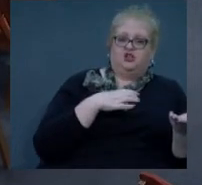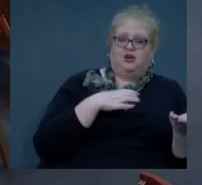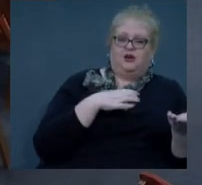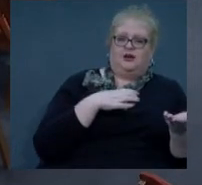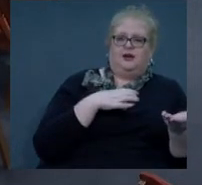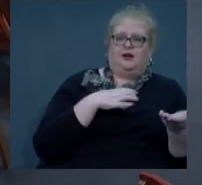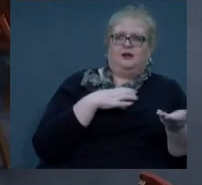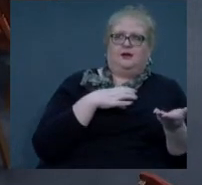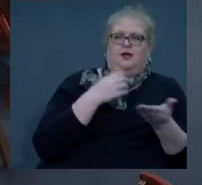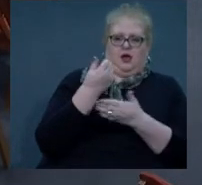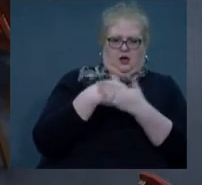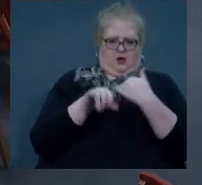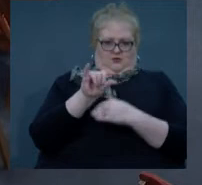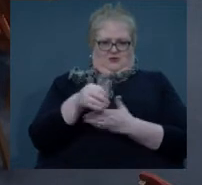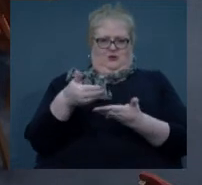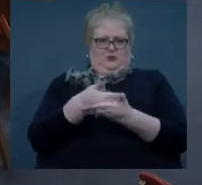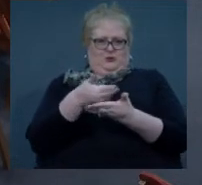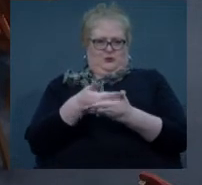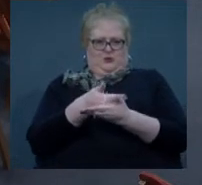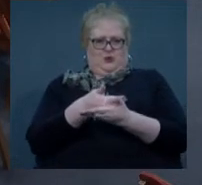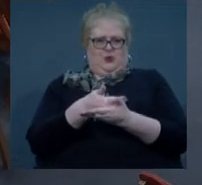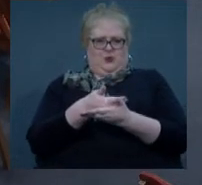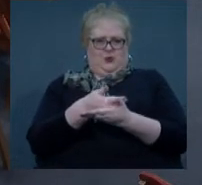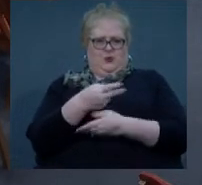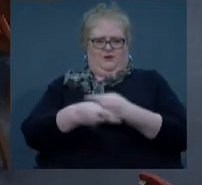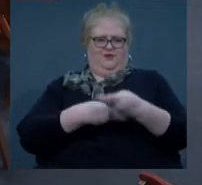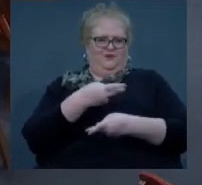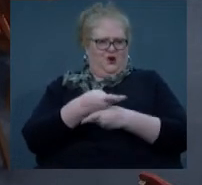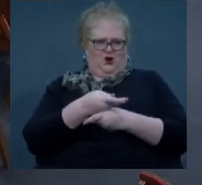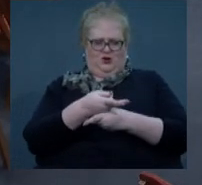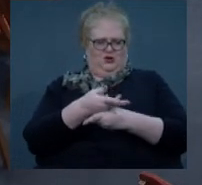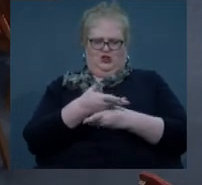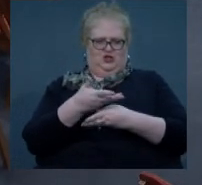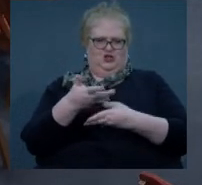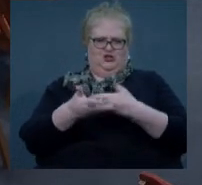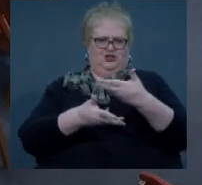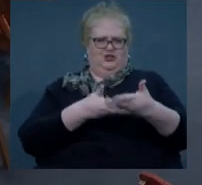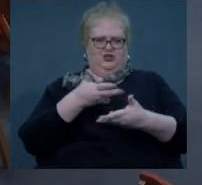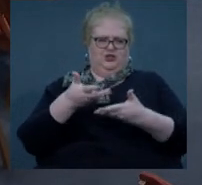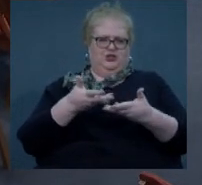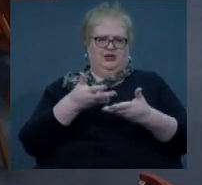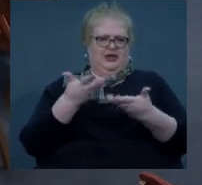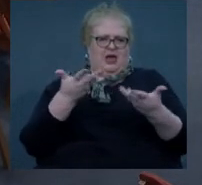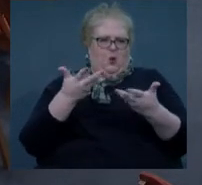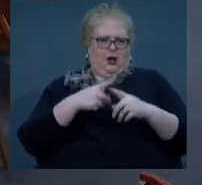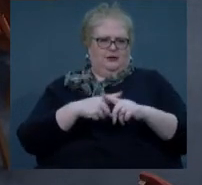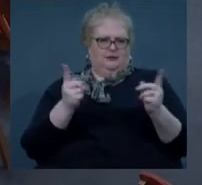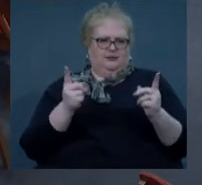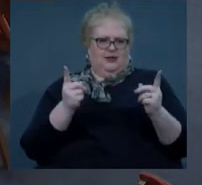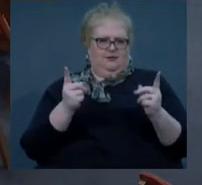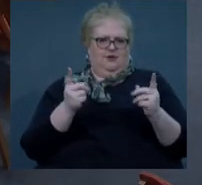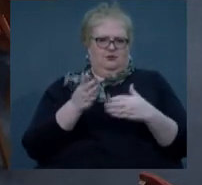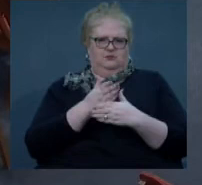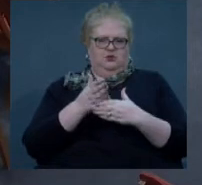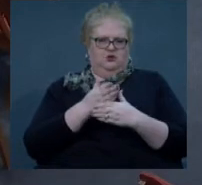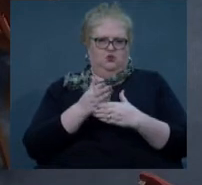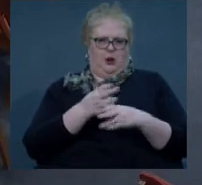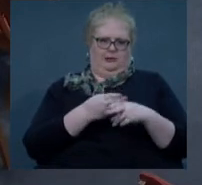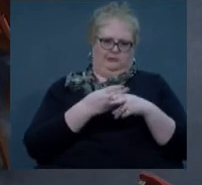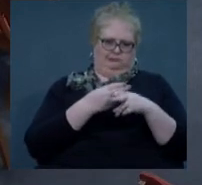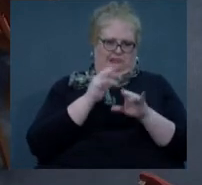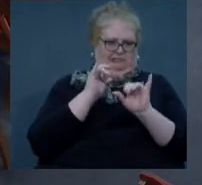new version would be any different than what is a very short summary